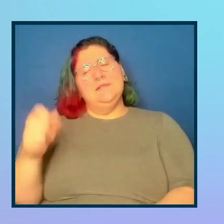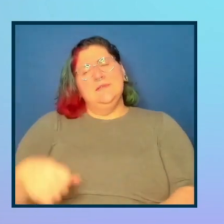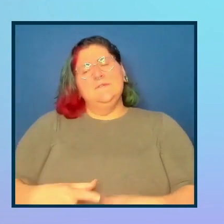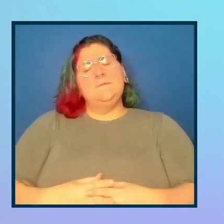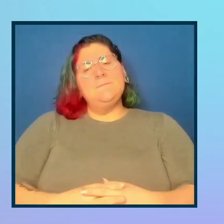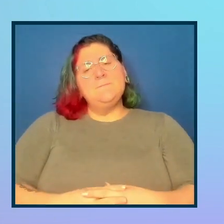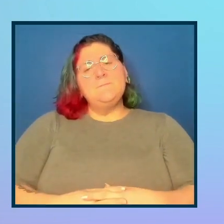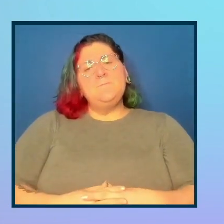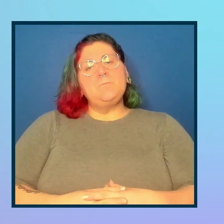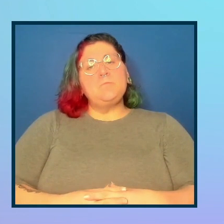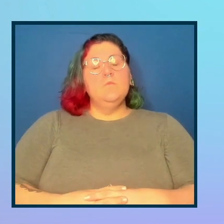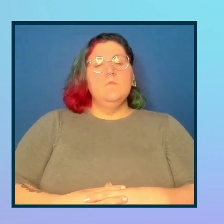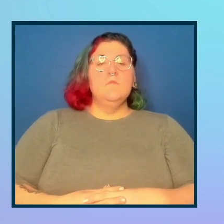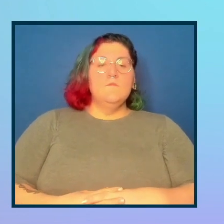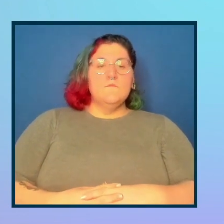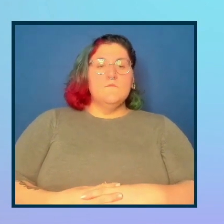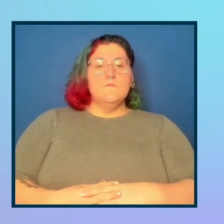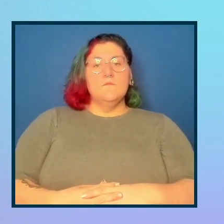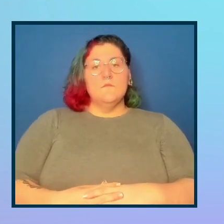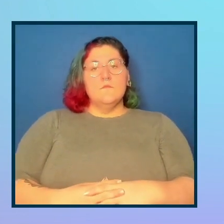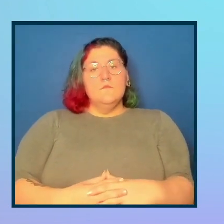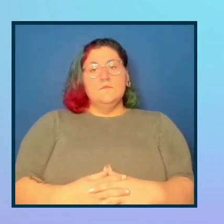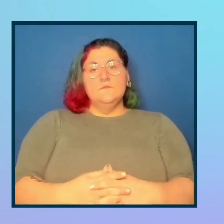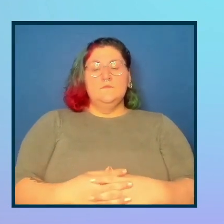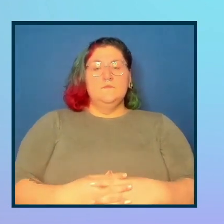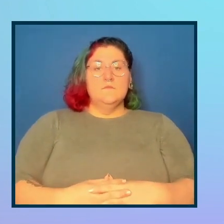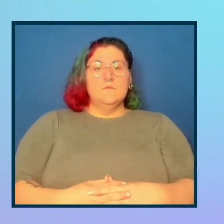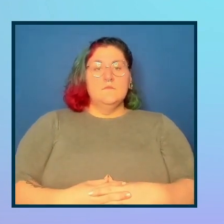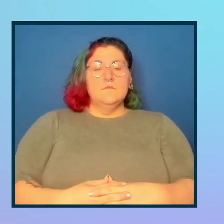Are there accepted specific considerations